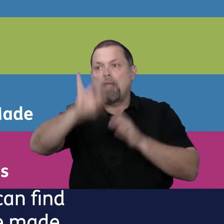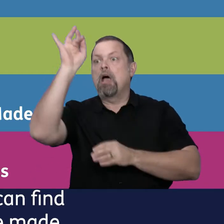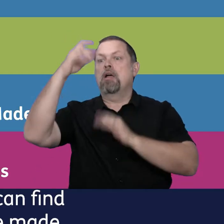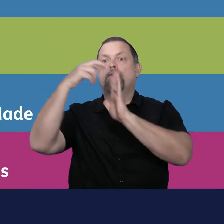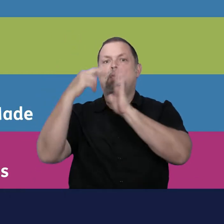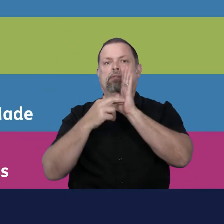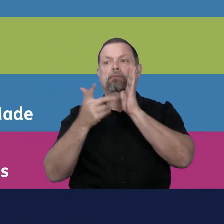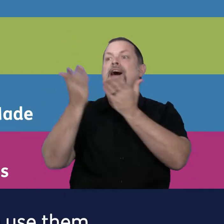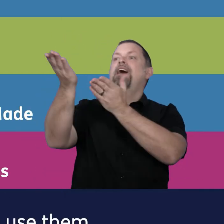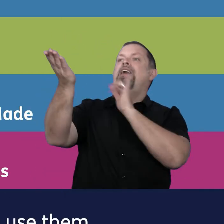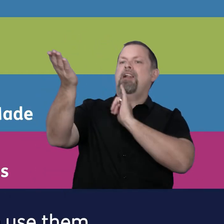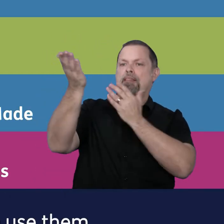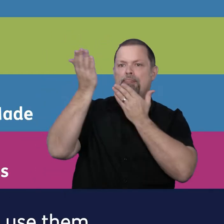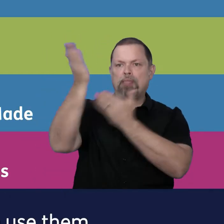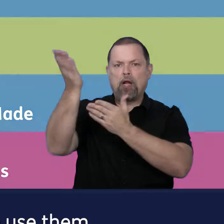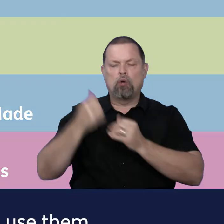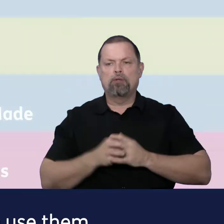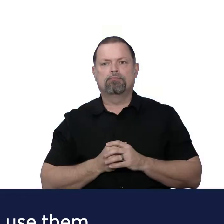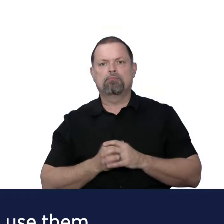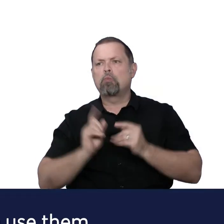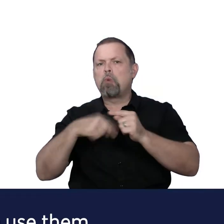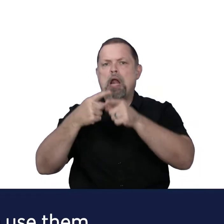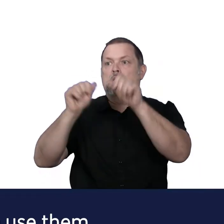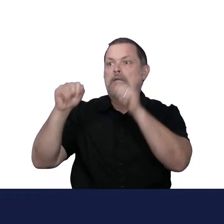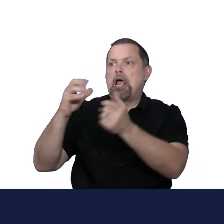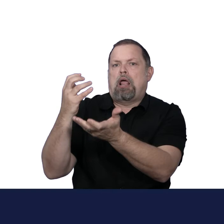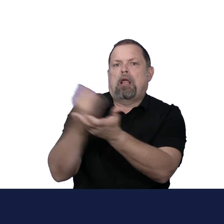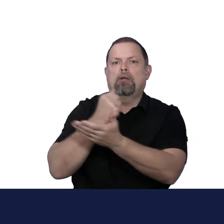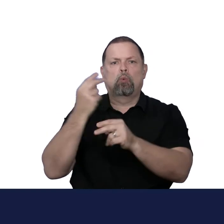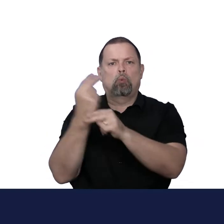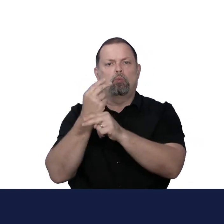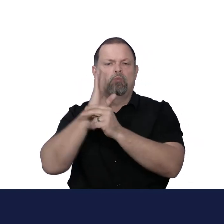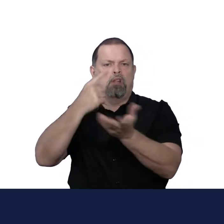they are made, and when you might want to use them.